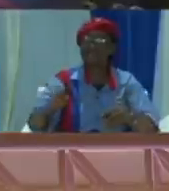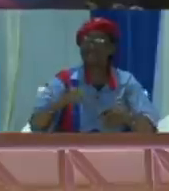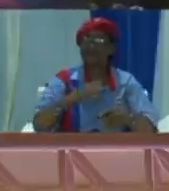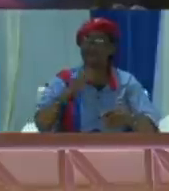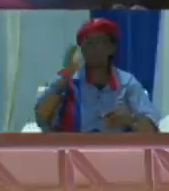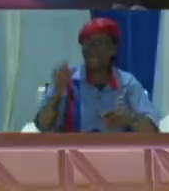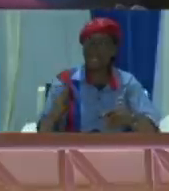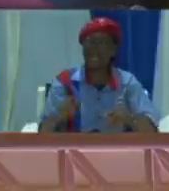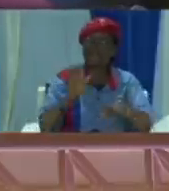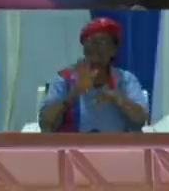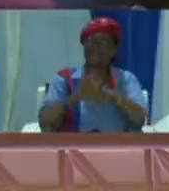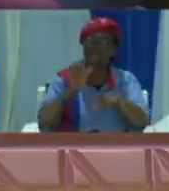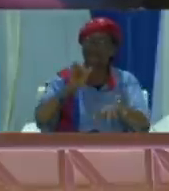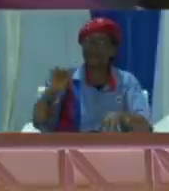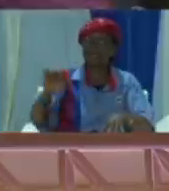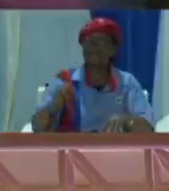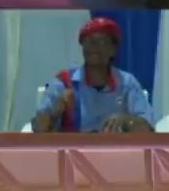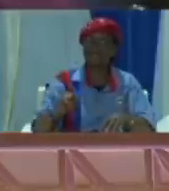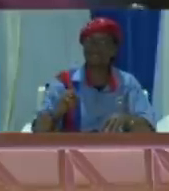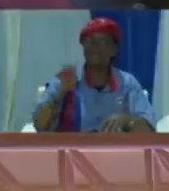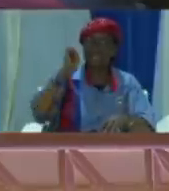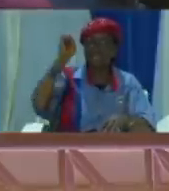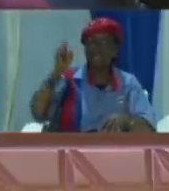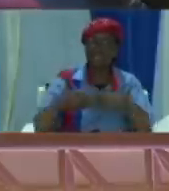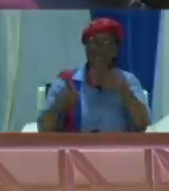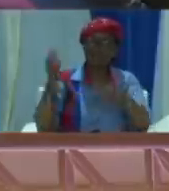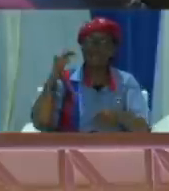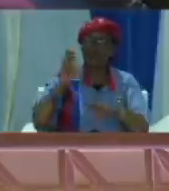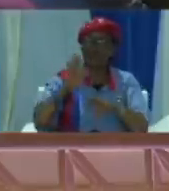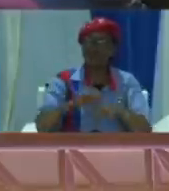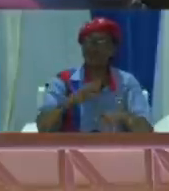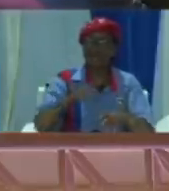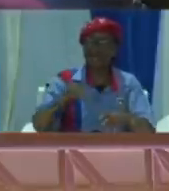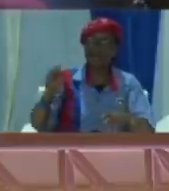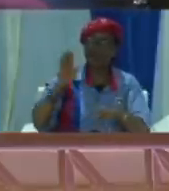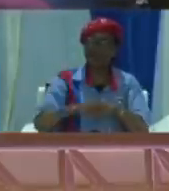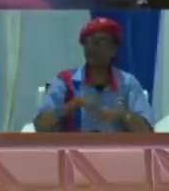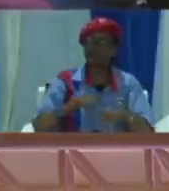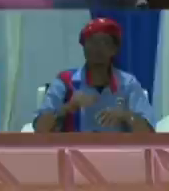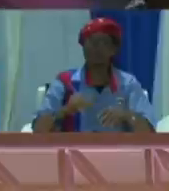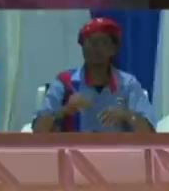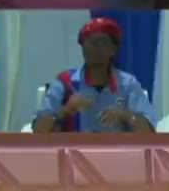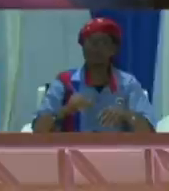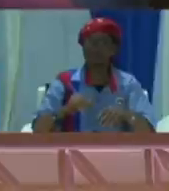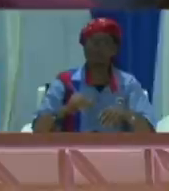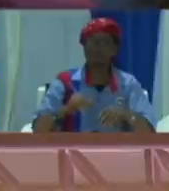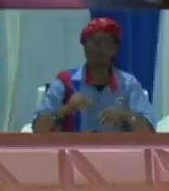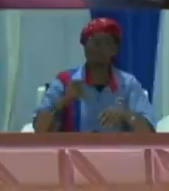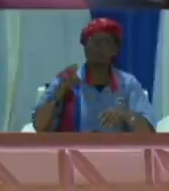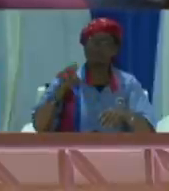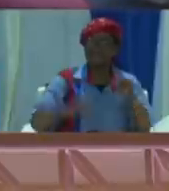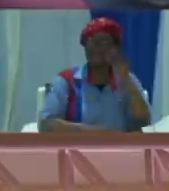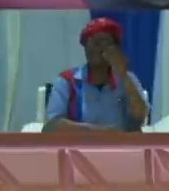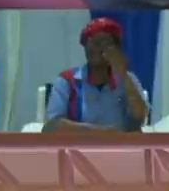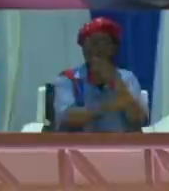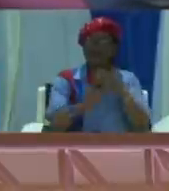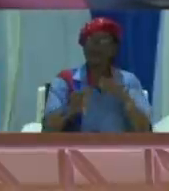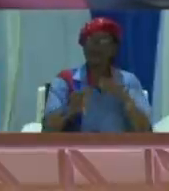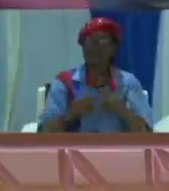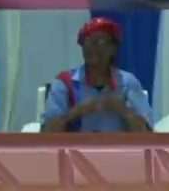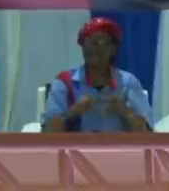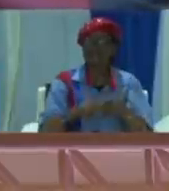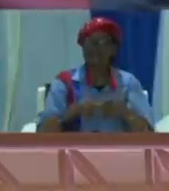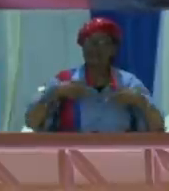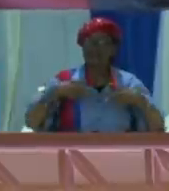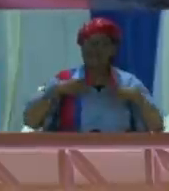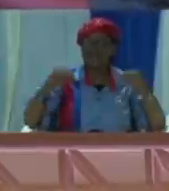if dawale ni. He went on and on. Oh, tesiwaju, tesiwaju. His shadow began to heal. Bẹ́ẹ̀ ni òjijì rẹ̀ bẹ̀rẹ̀ sí ní